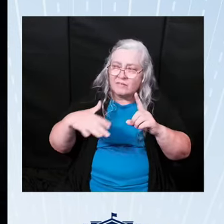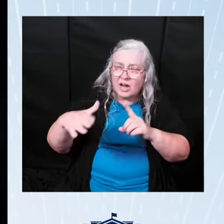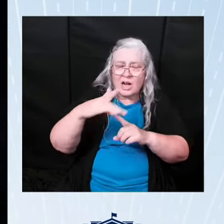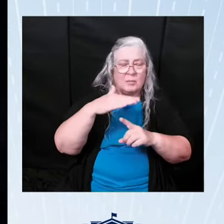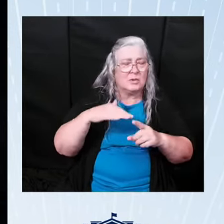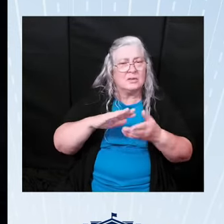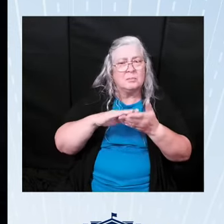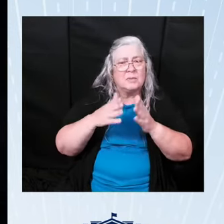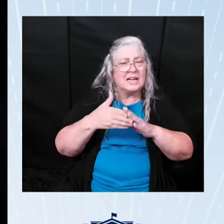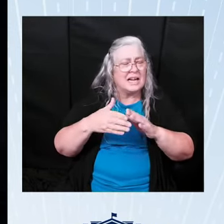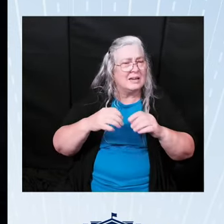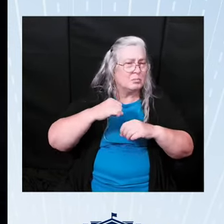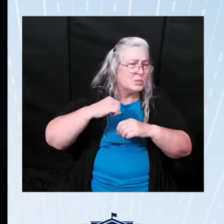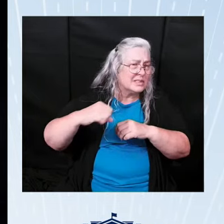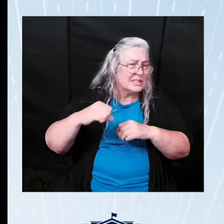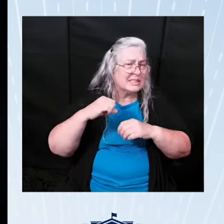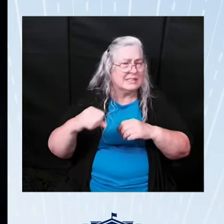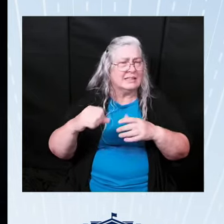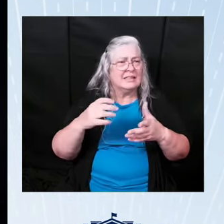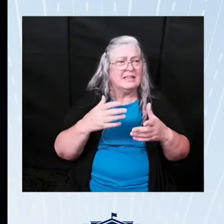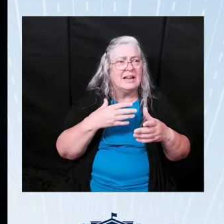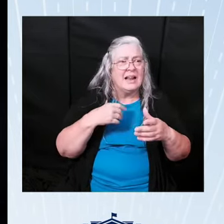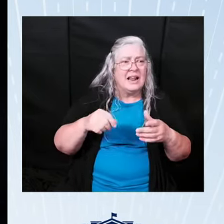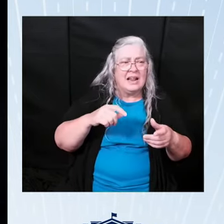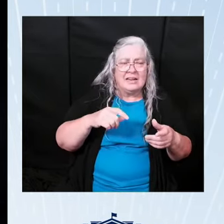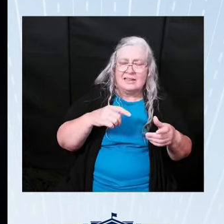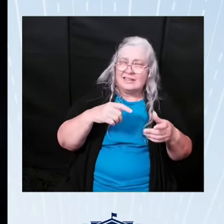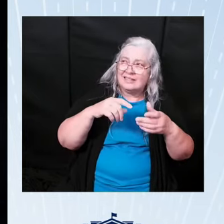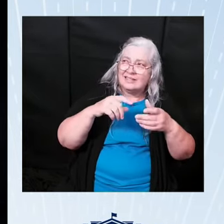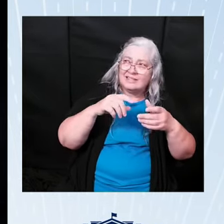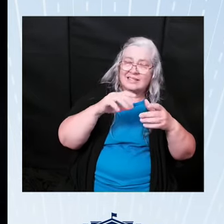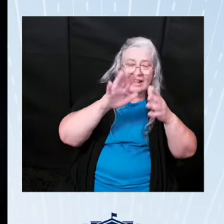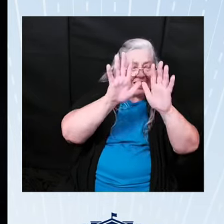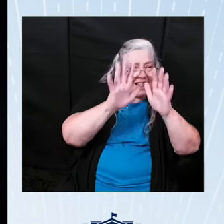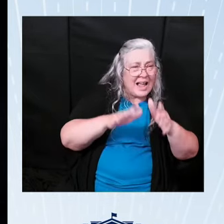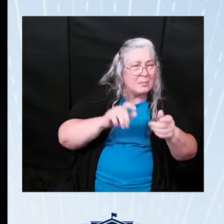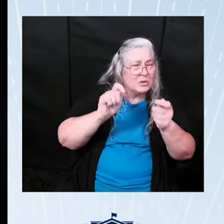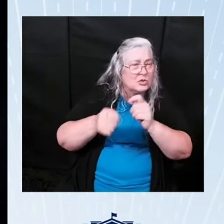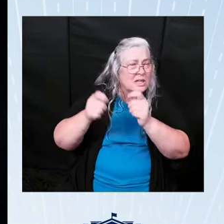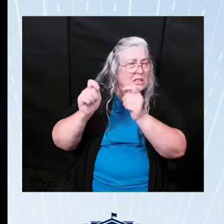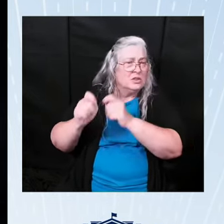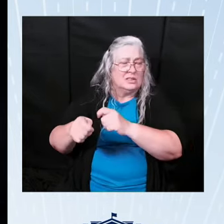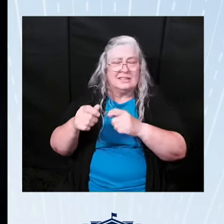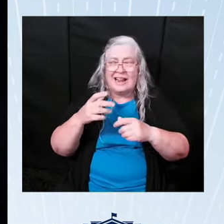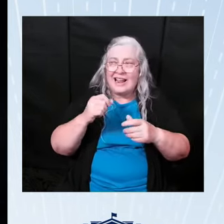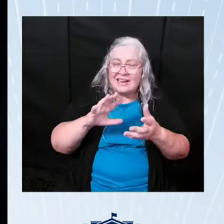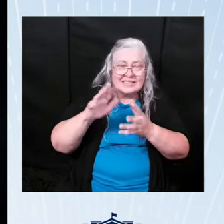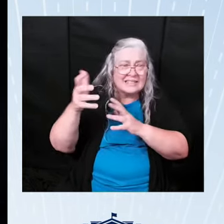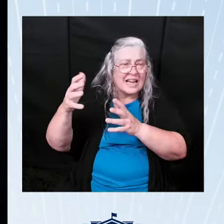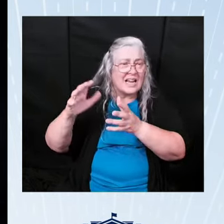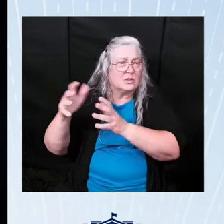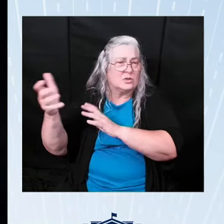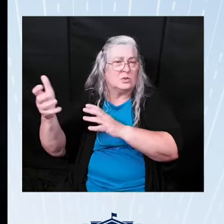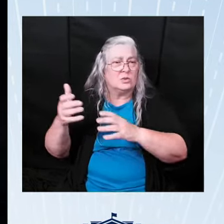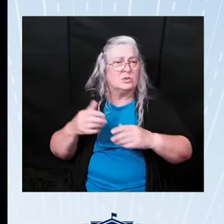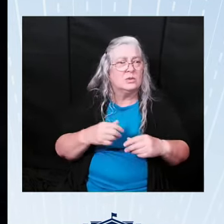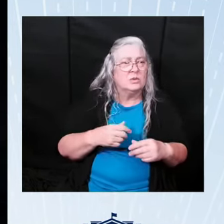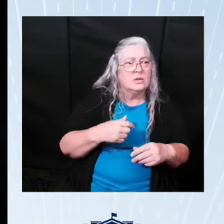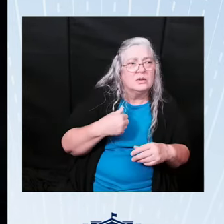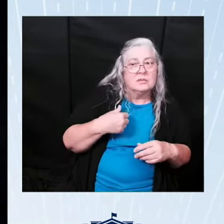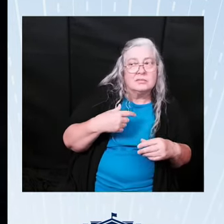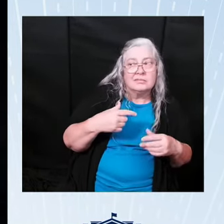big task. And as if that were not enough, we have to do that with